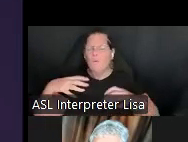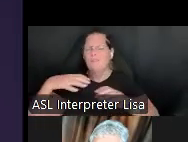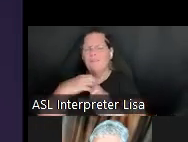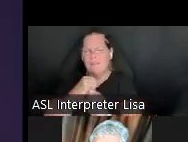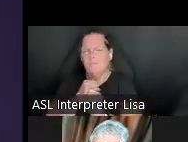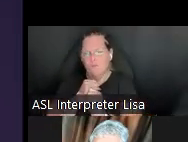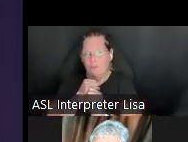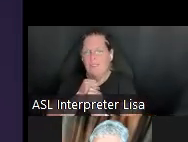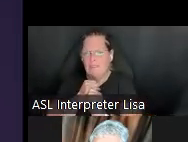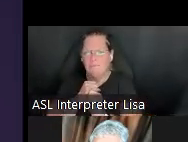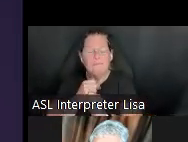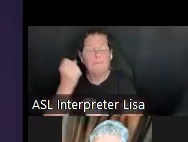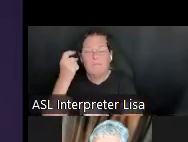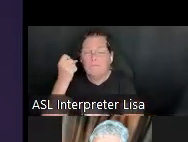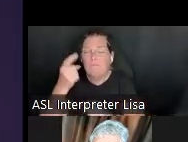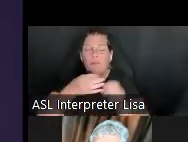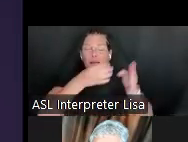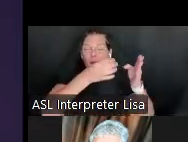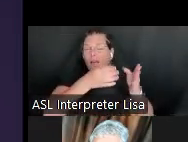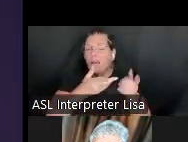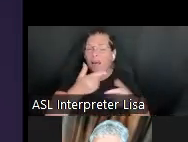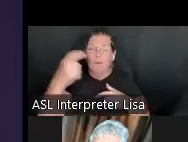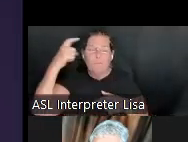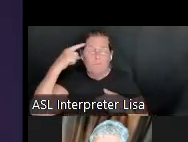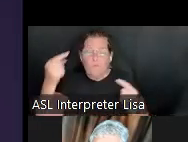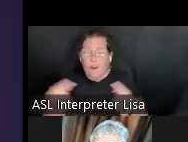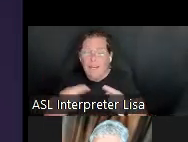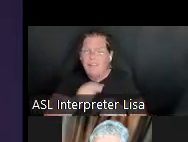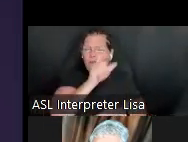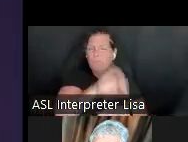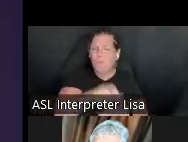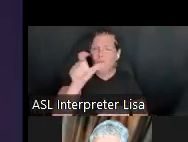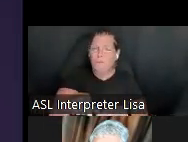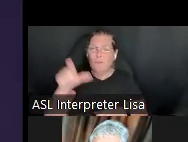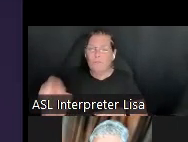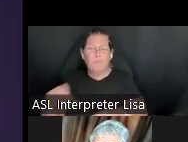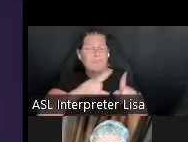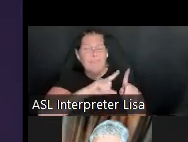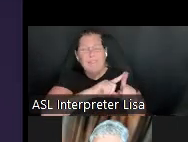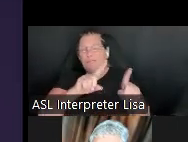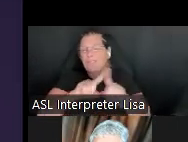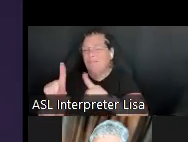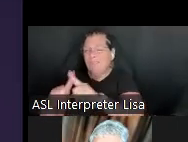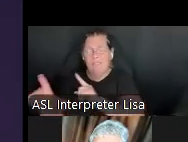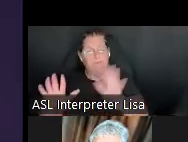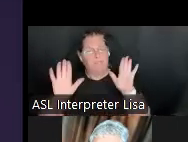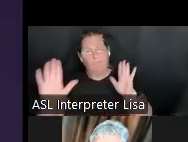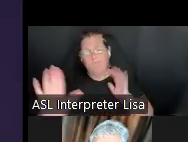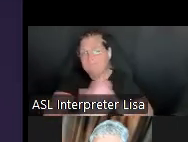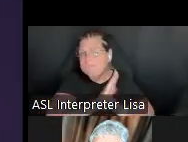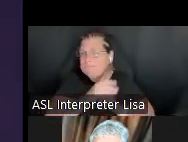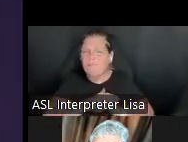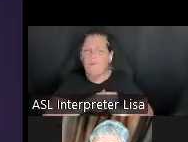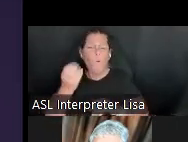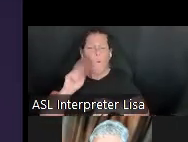Every individual with a brain injury brings a unique set of strengths, skills, interests, capabilities, and challenges.